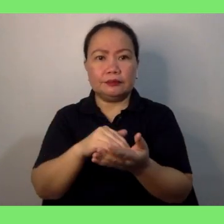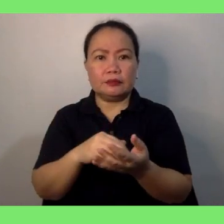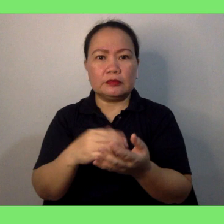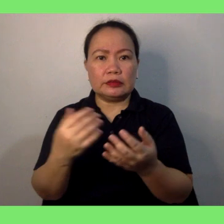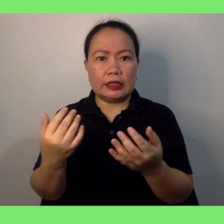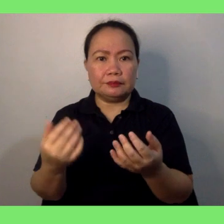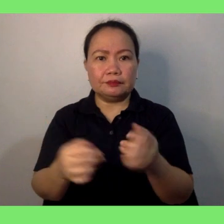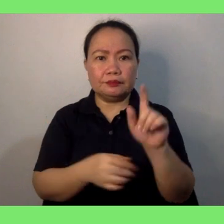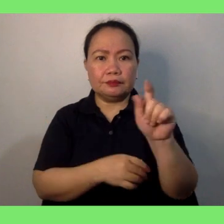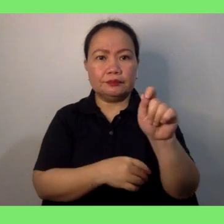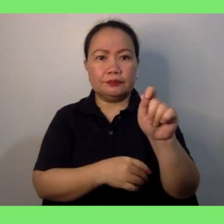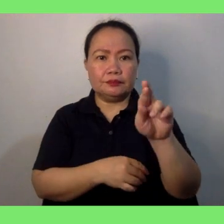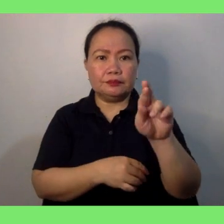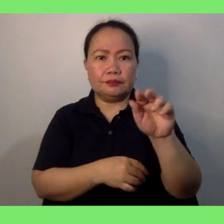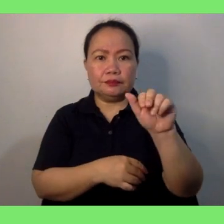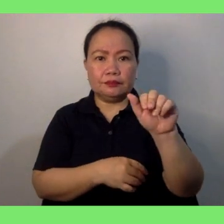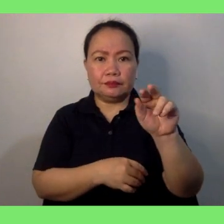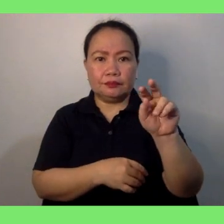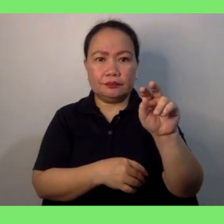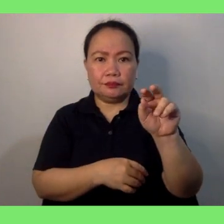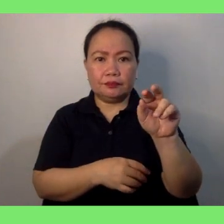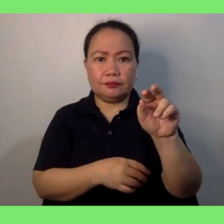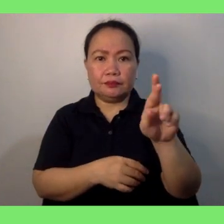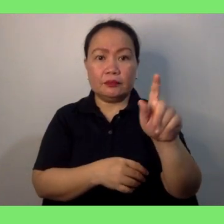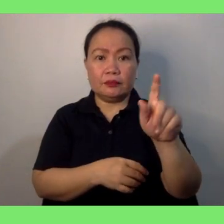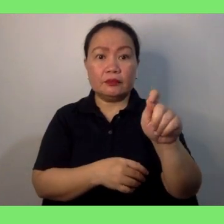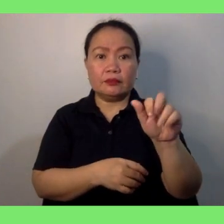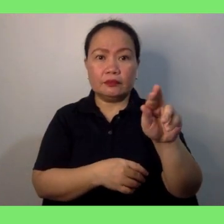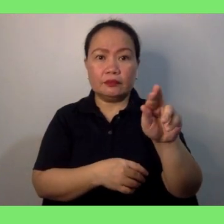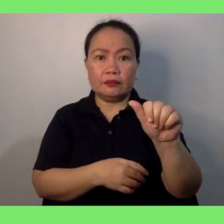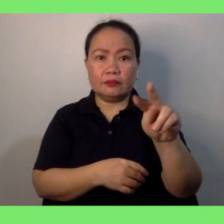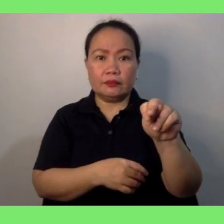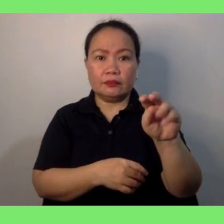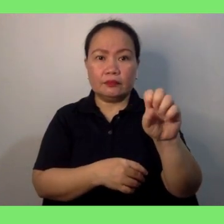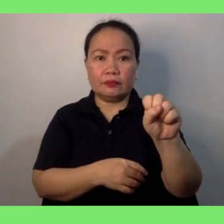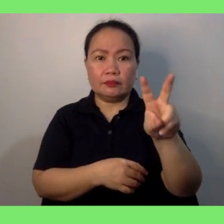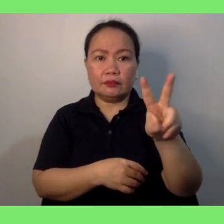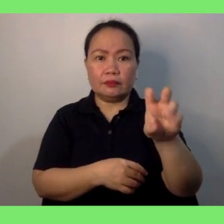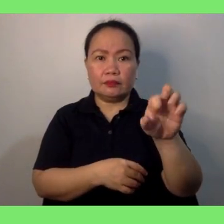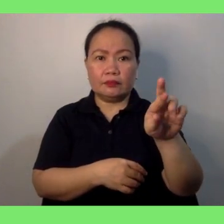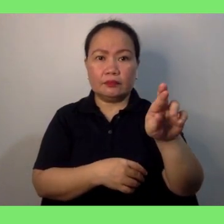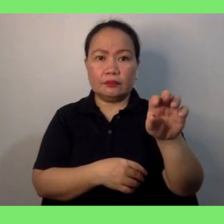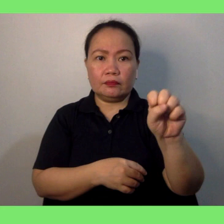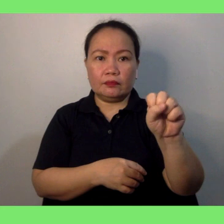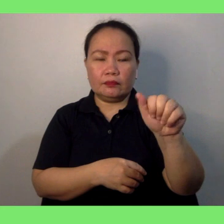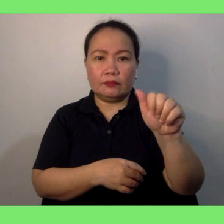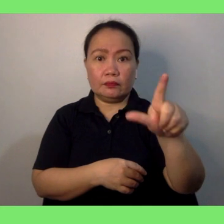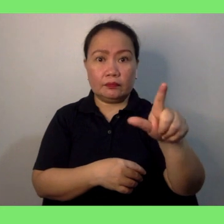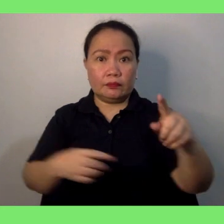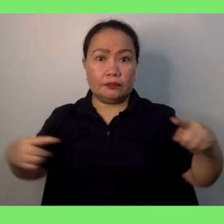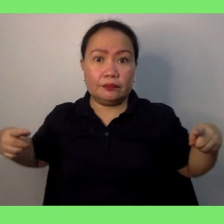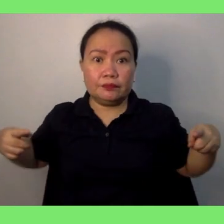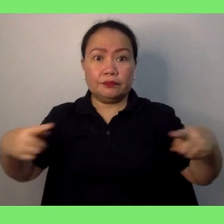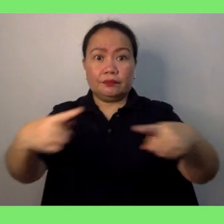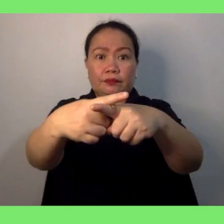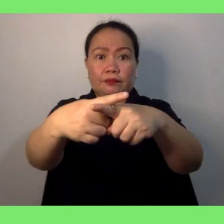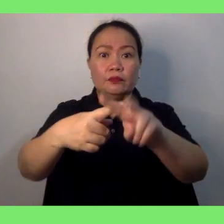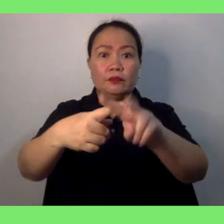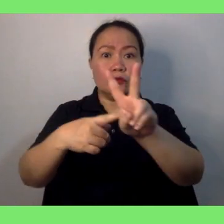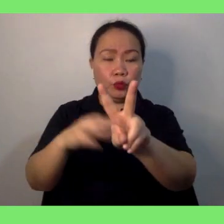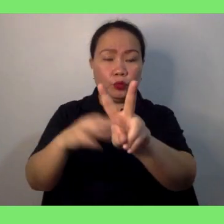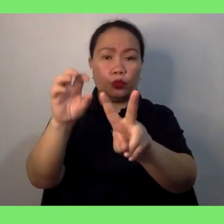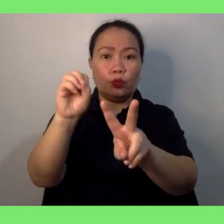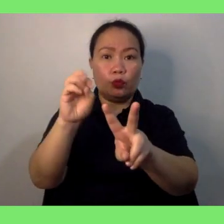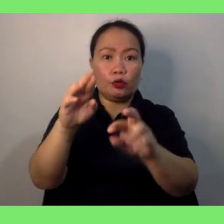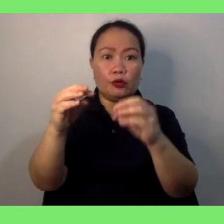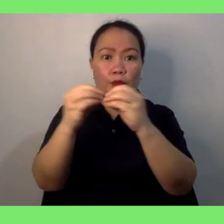transversal, matatawag natin siyang transversal kapag ang in-intersect niya ay two or more coplanar lines na magkaiba